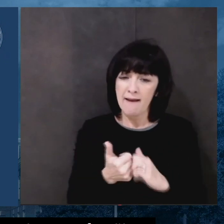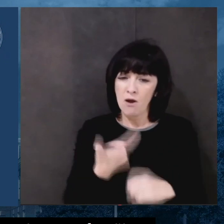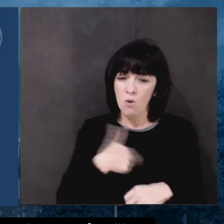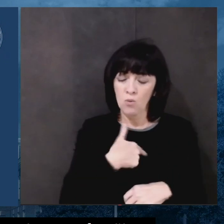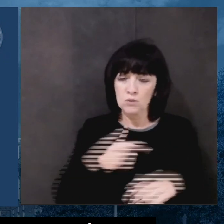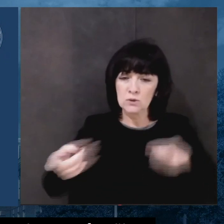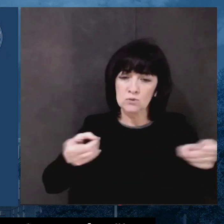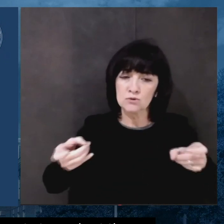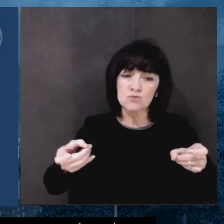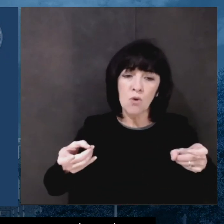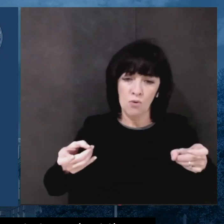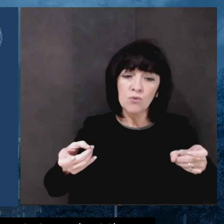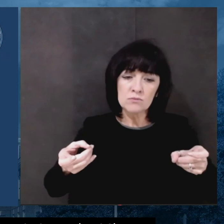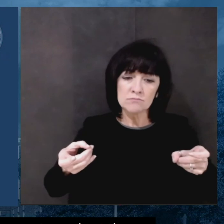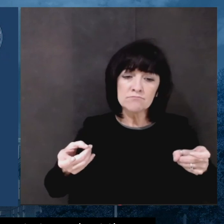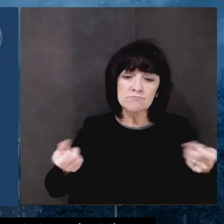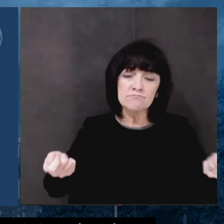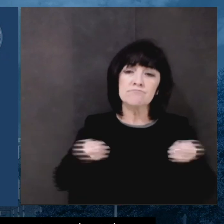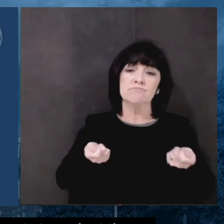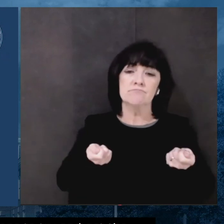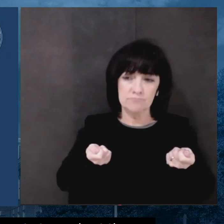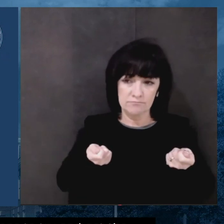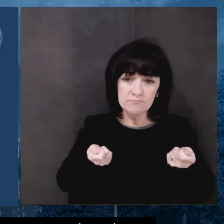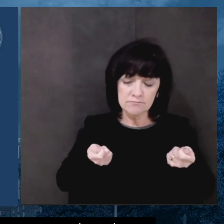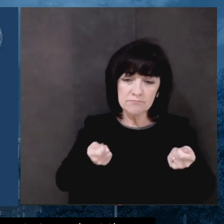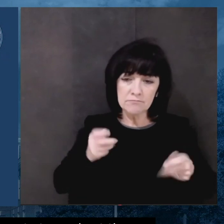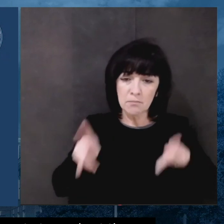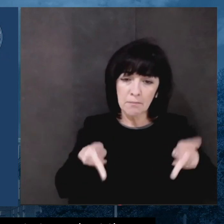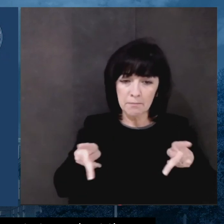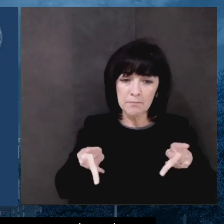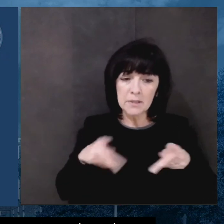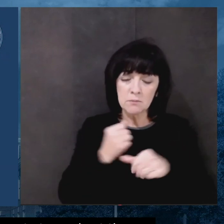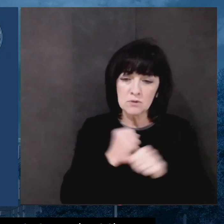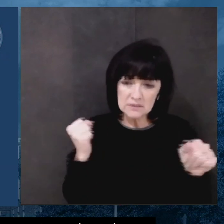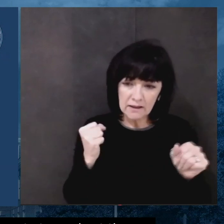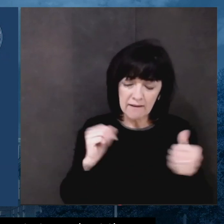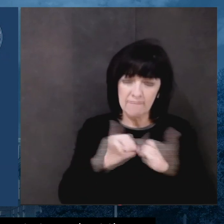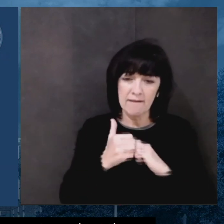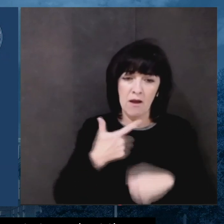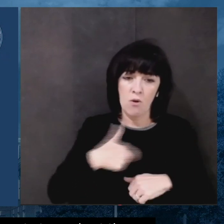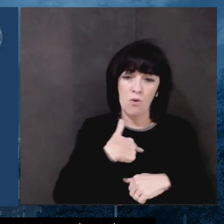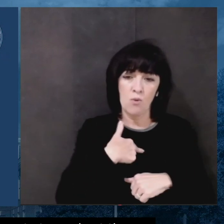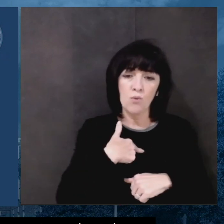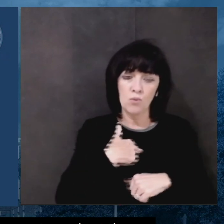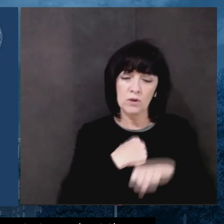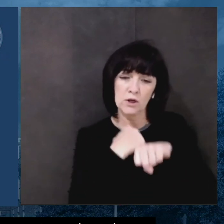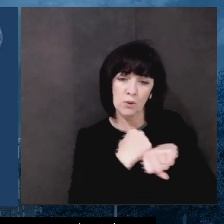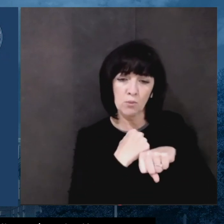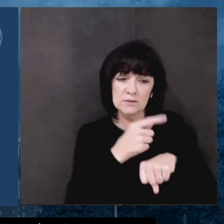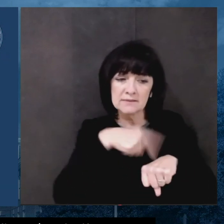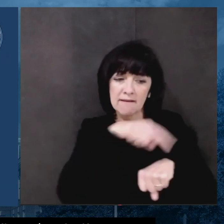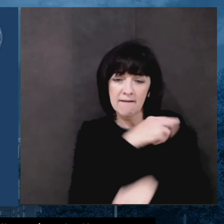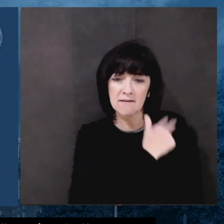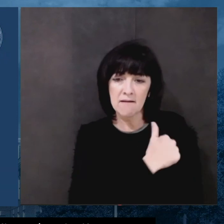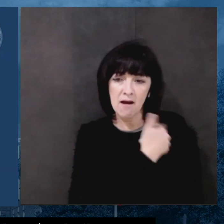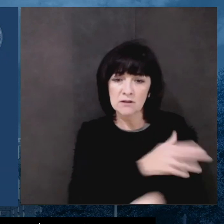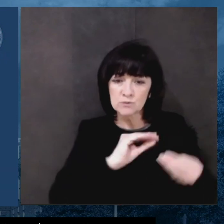control, protecting our hospital capacity, protecting essential workers and vulnerable